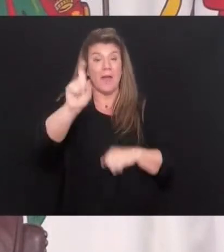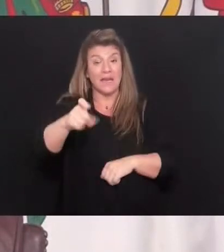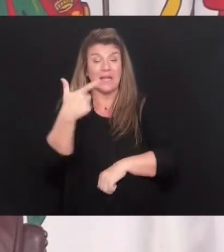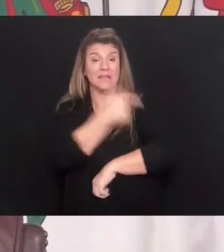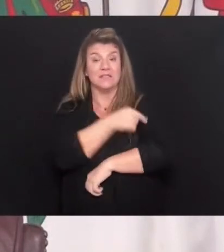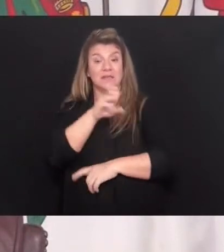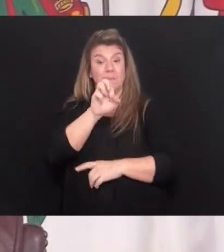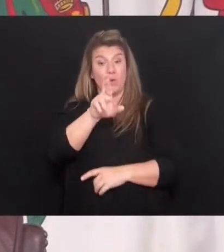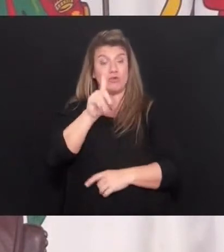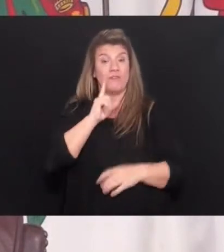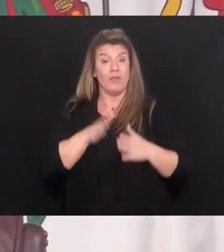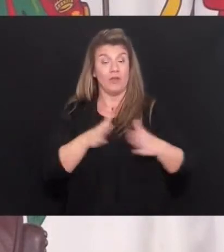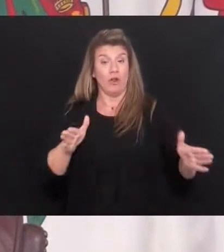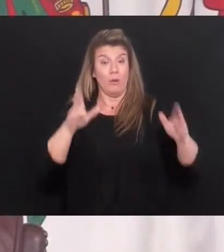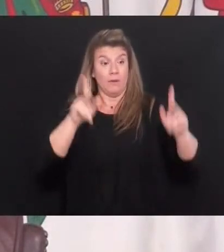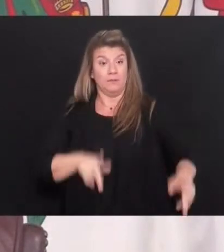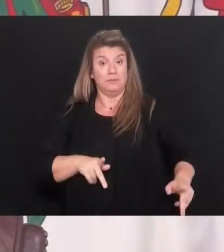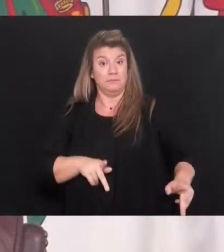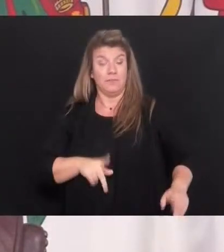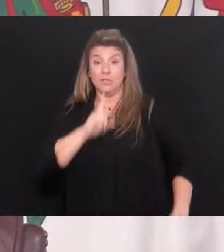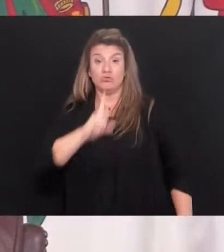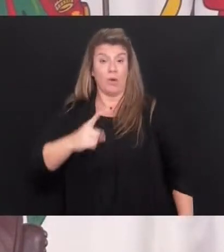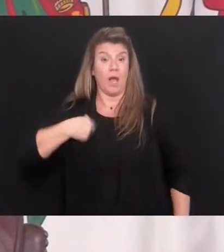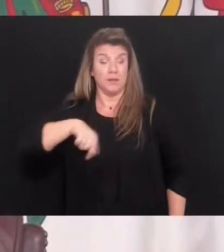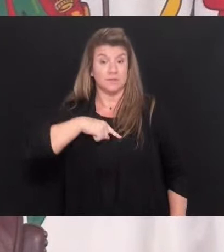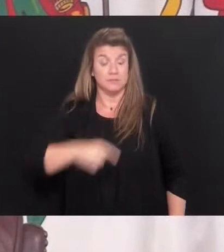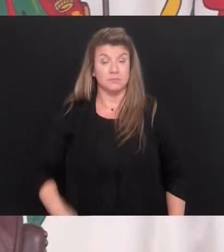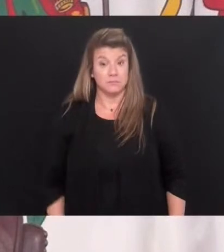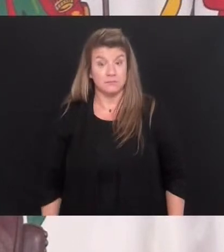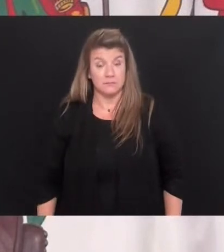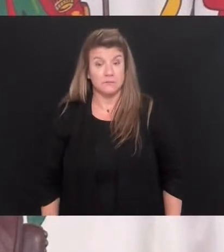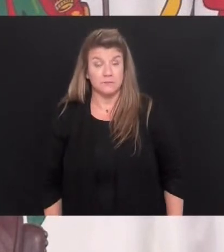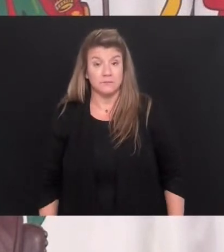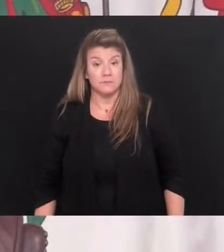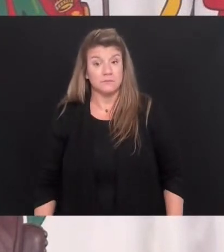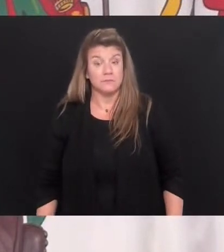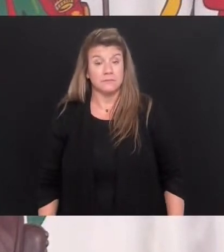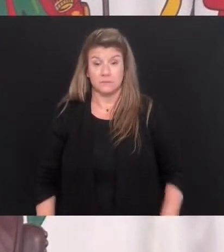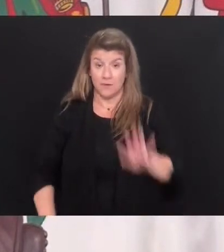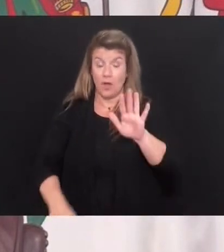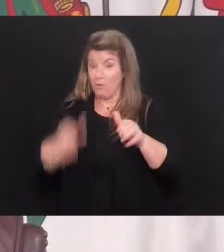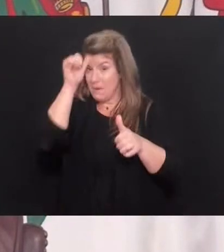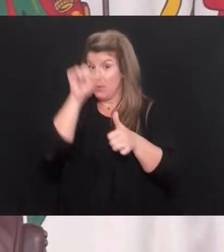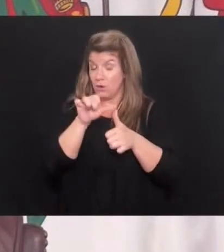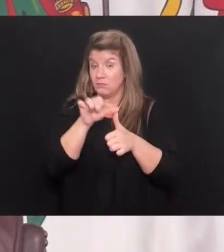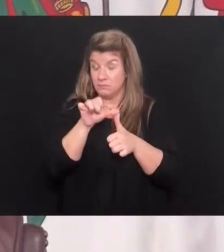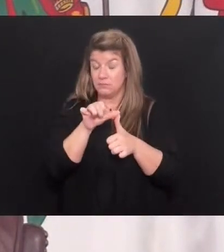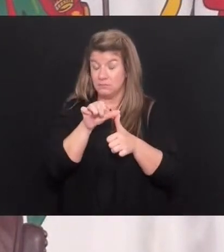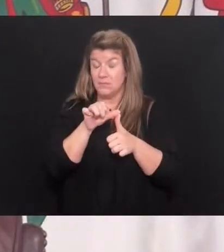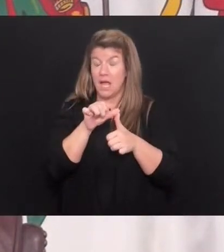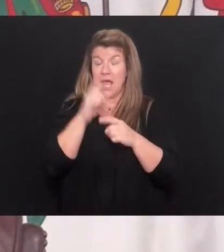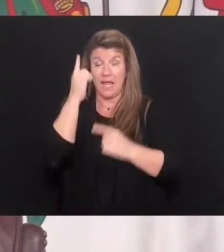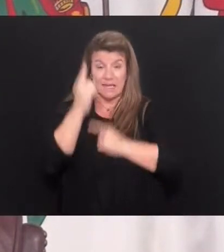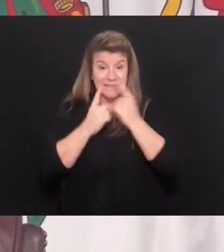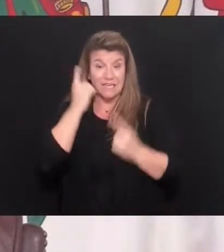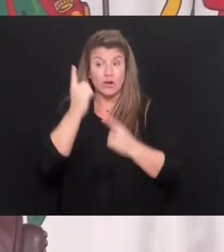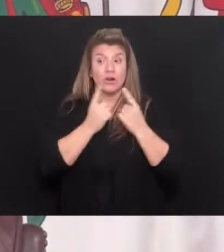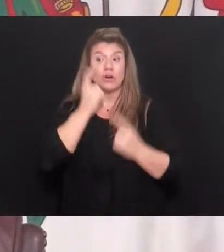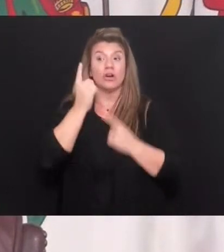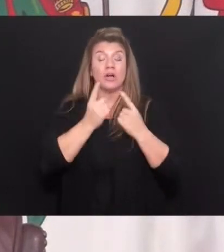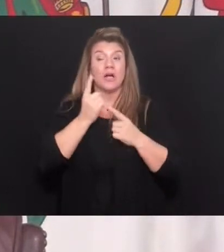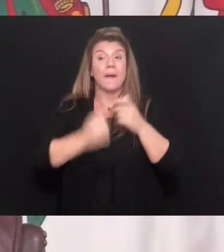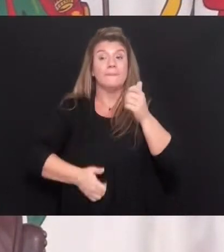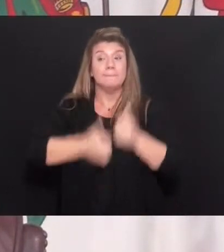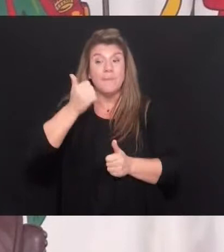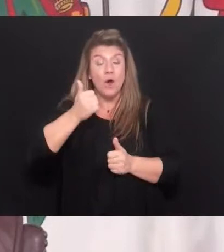general public, I mean, it's probably us. And so remember, you know, considered to be the